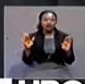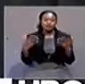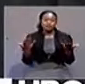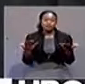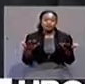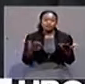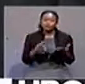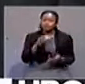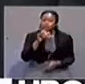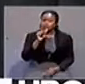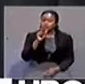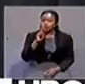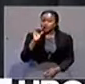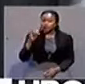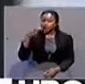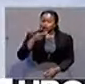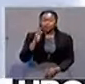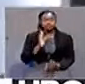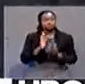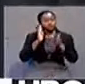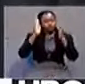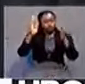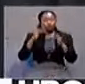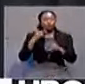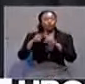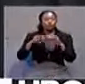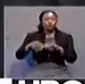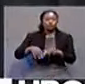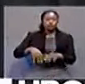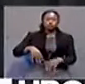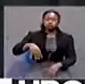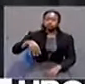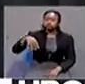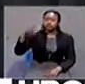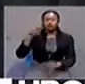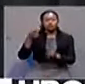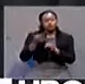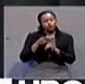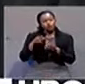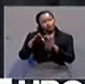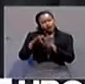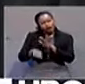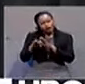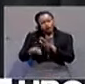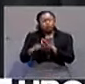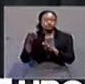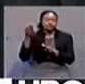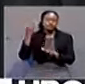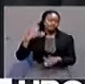the Archbishop rose from a very humble background